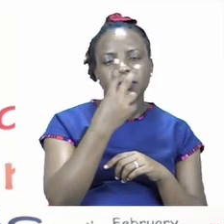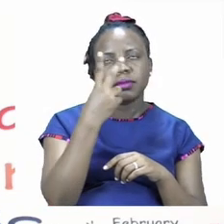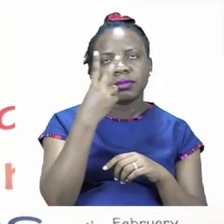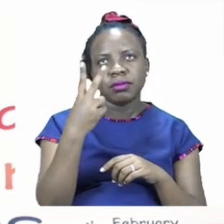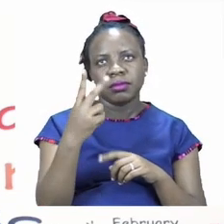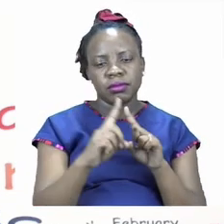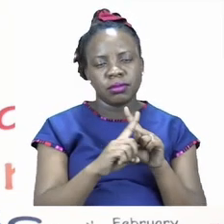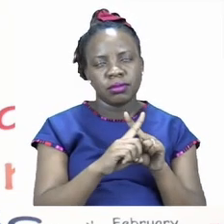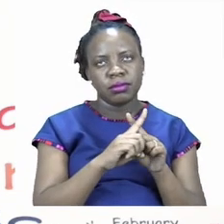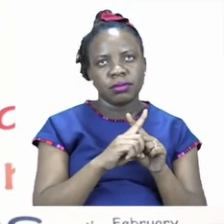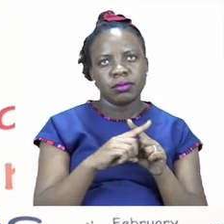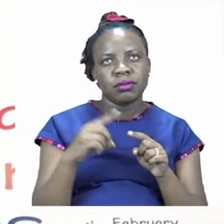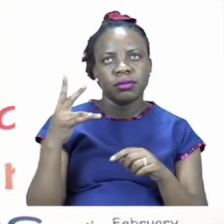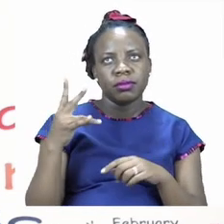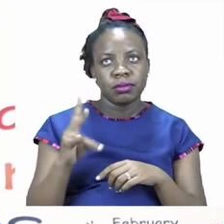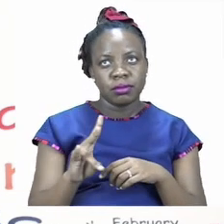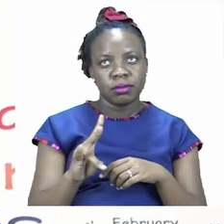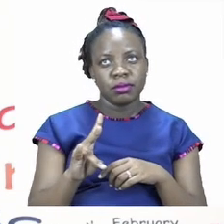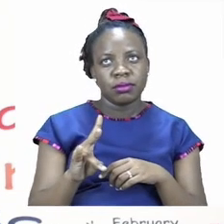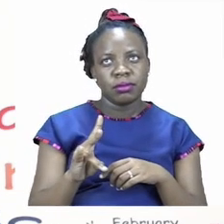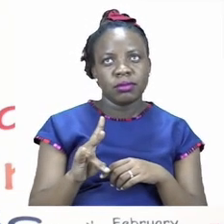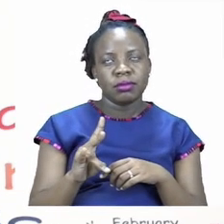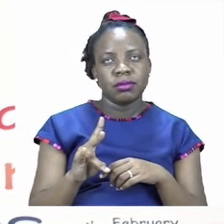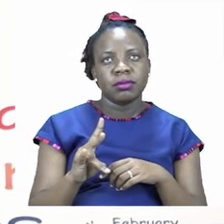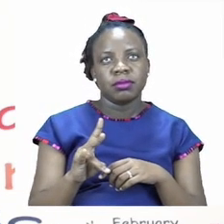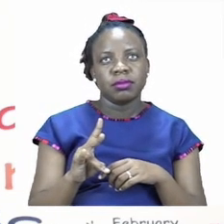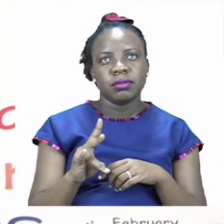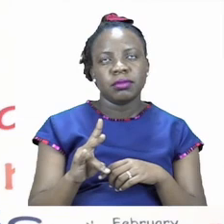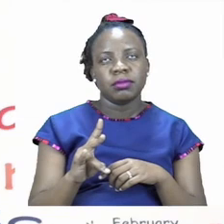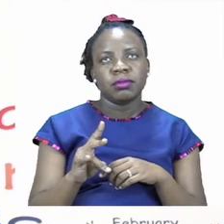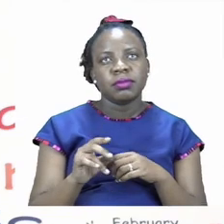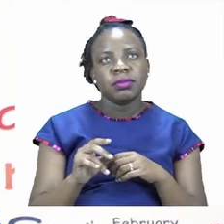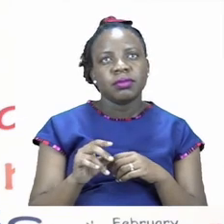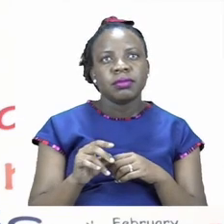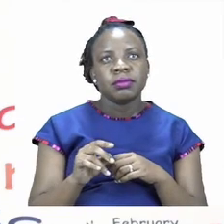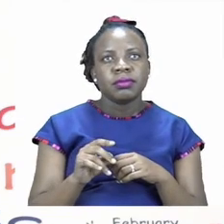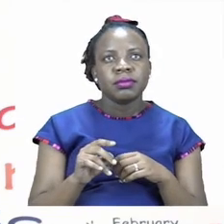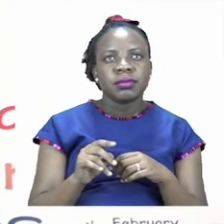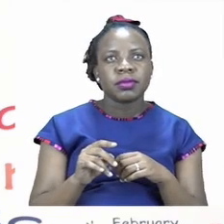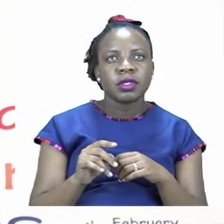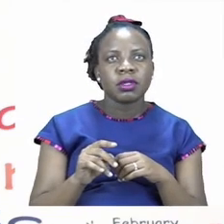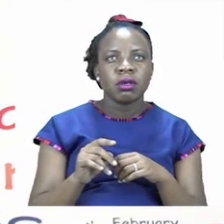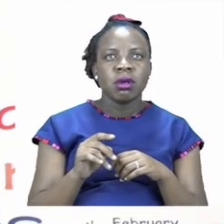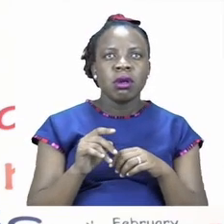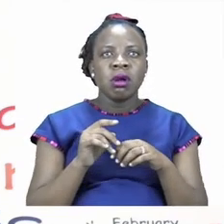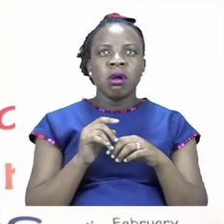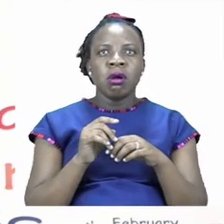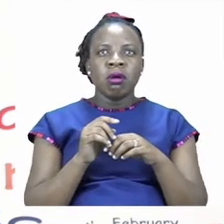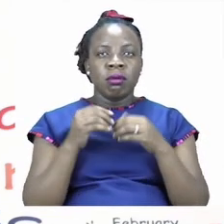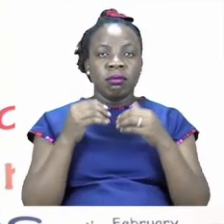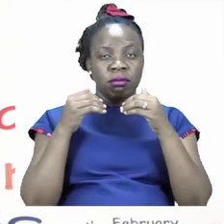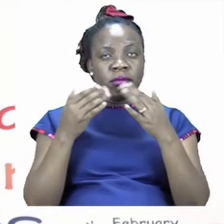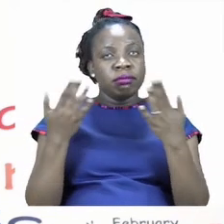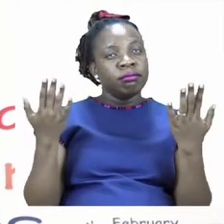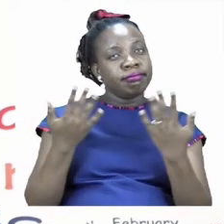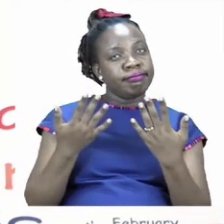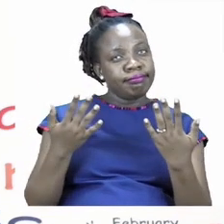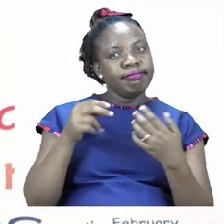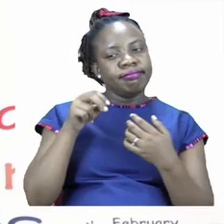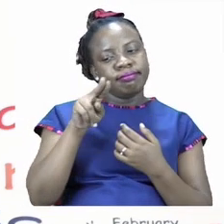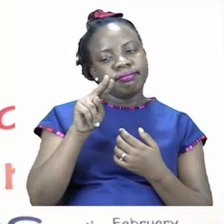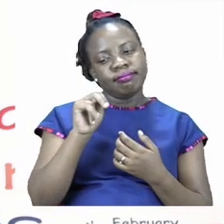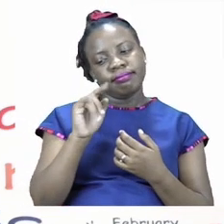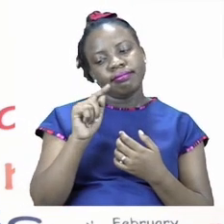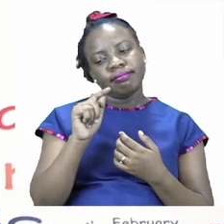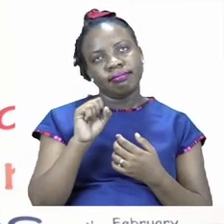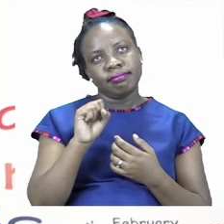32 times 7. So the first thing we do is start with our unit side,